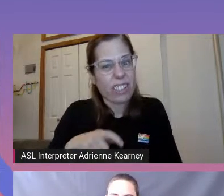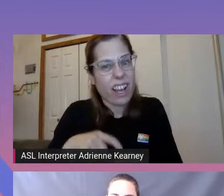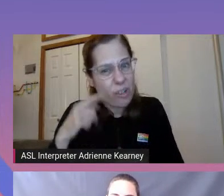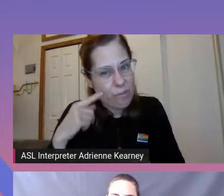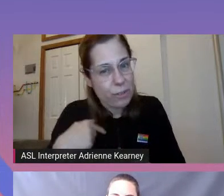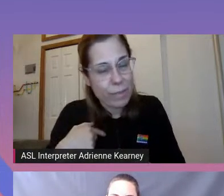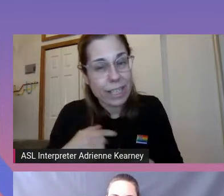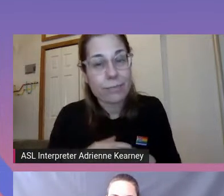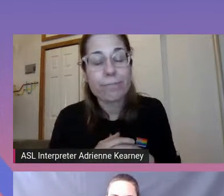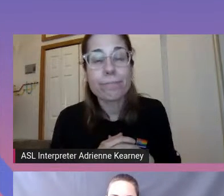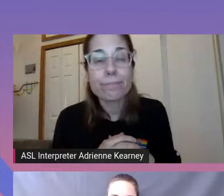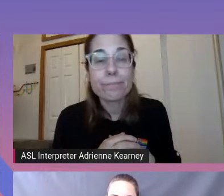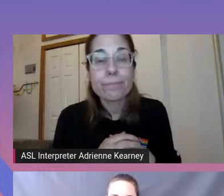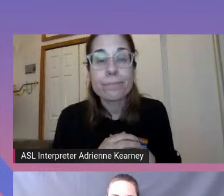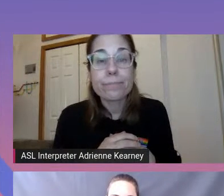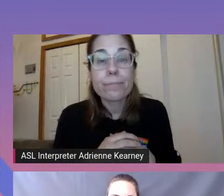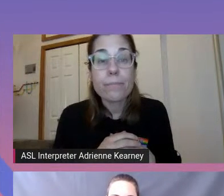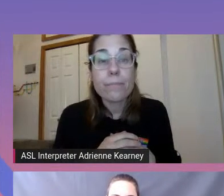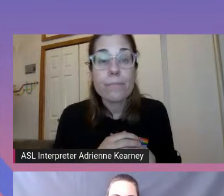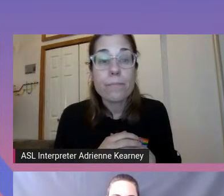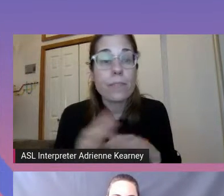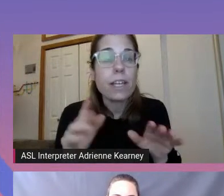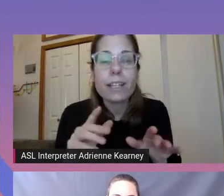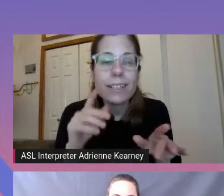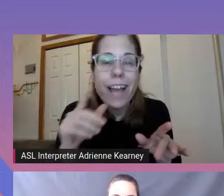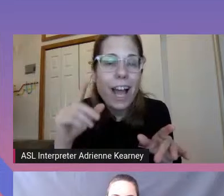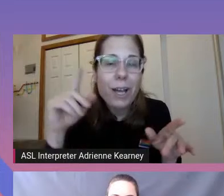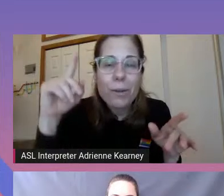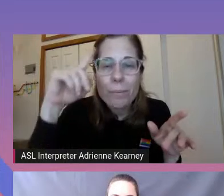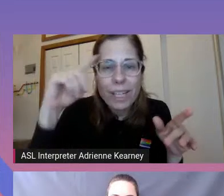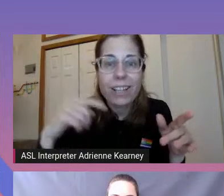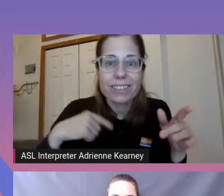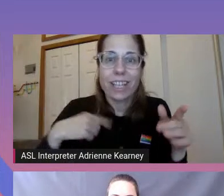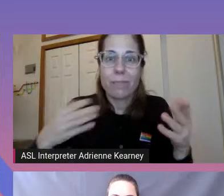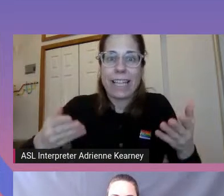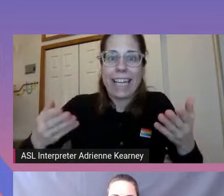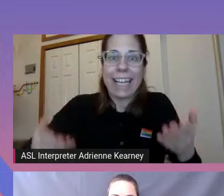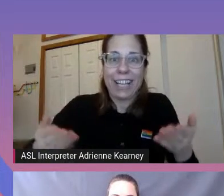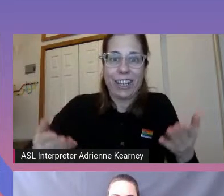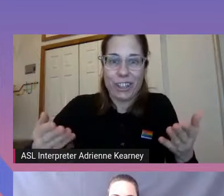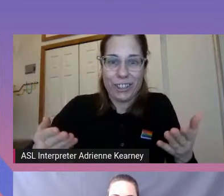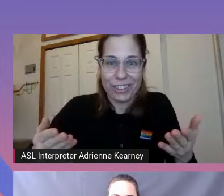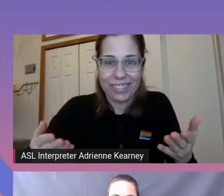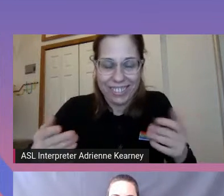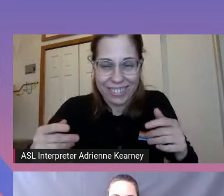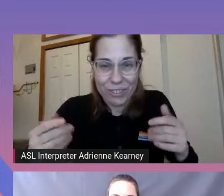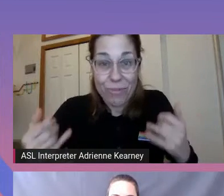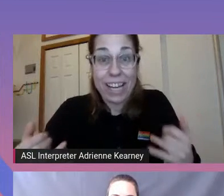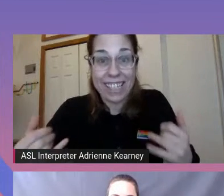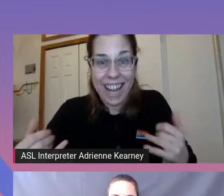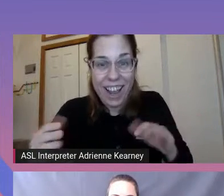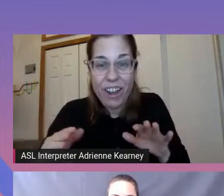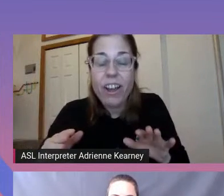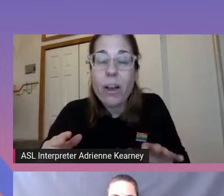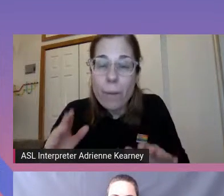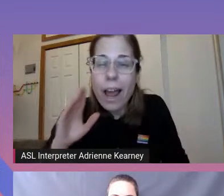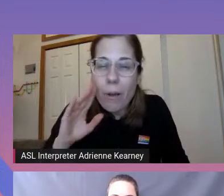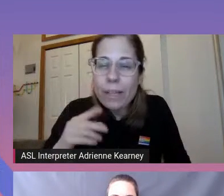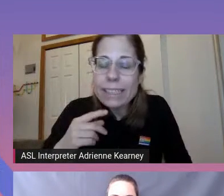not because I'm here on this panel and I'm here doing this job right now, but